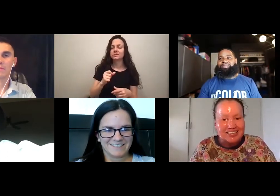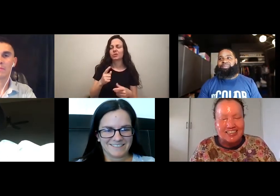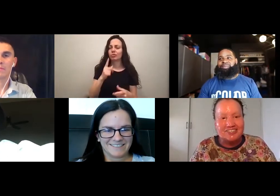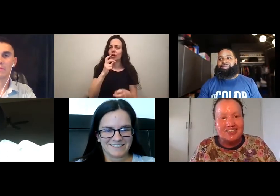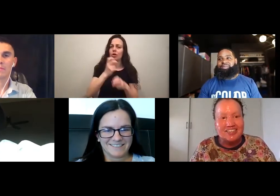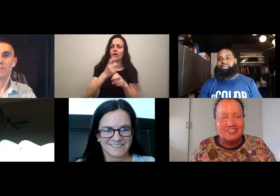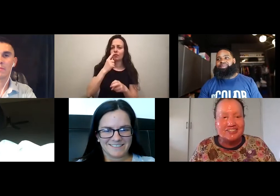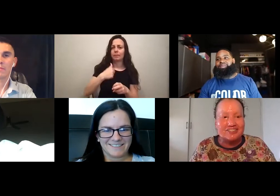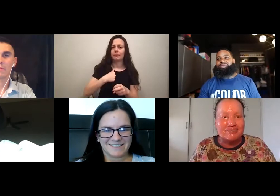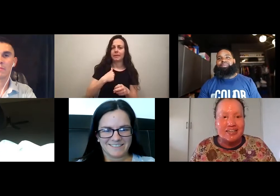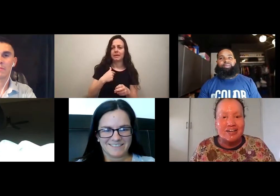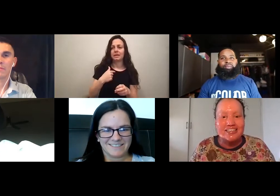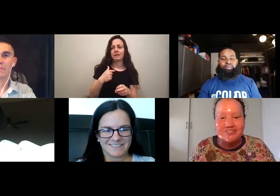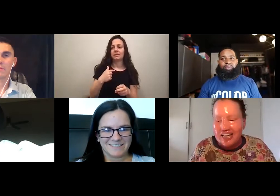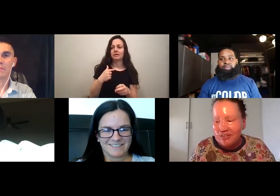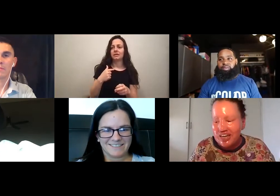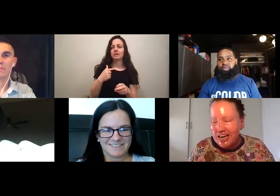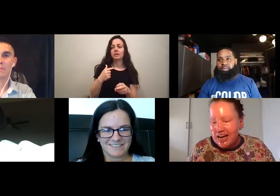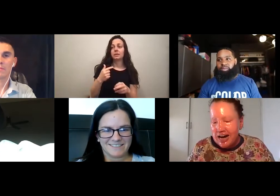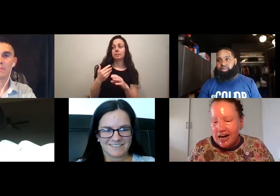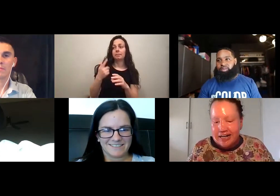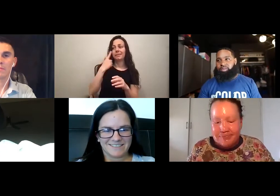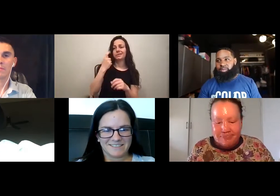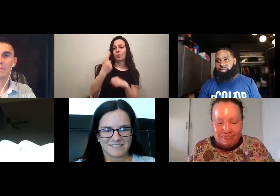to manage after a year of being relatively healthy.